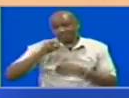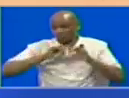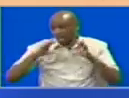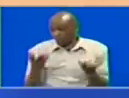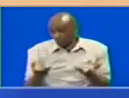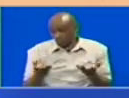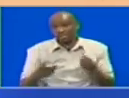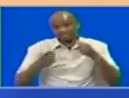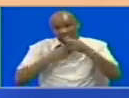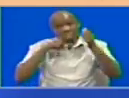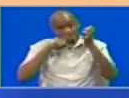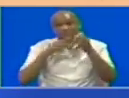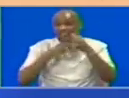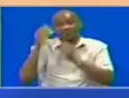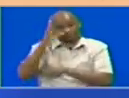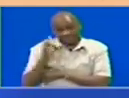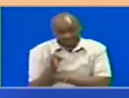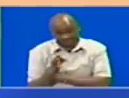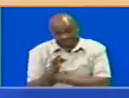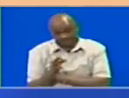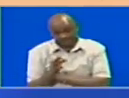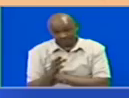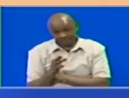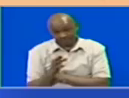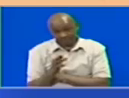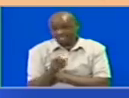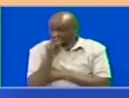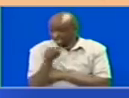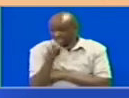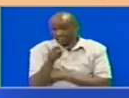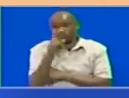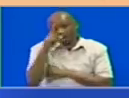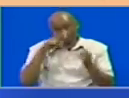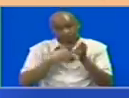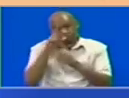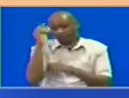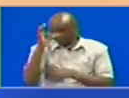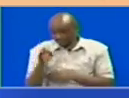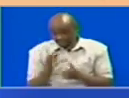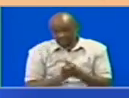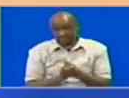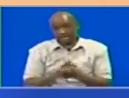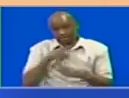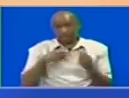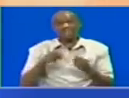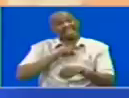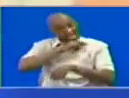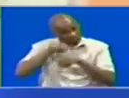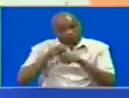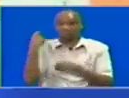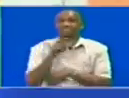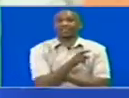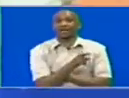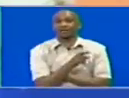is 6.7%. Yes, and that is 1.1% above the national prevalence.